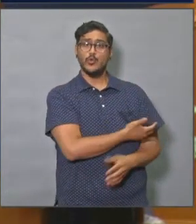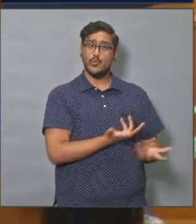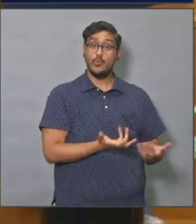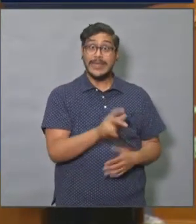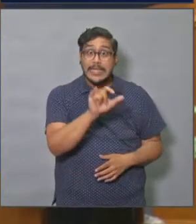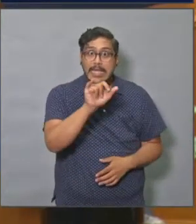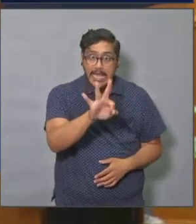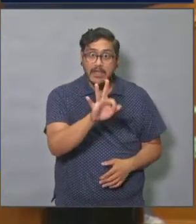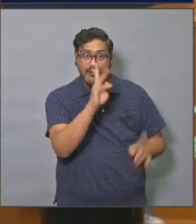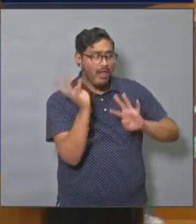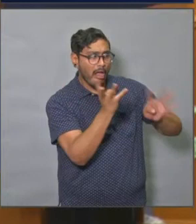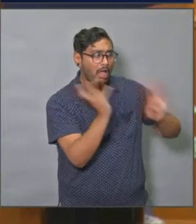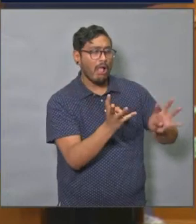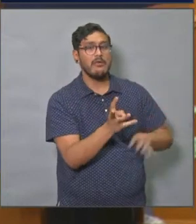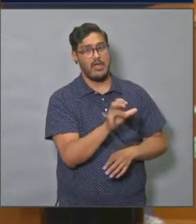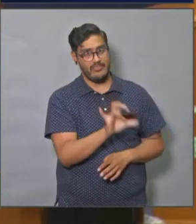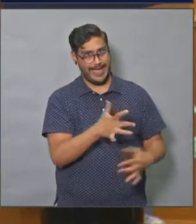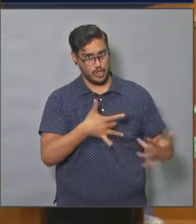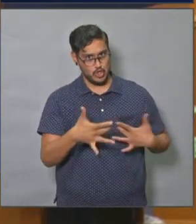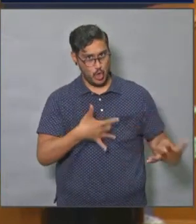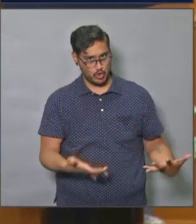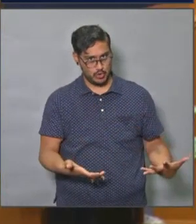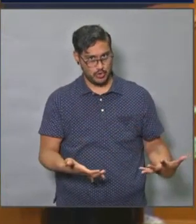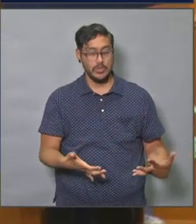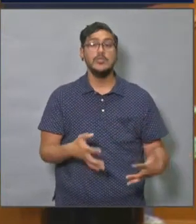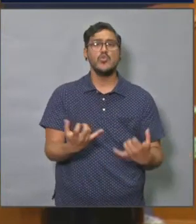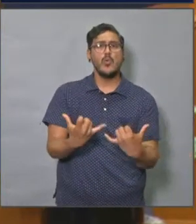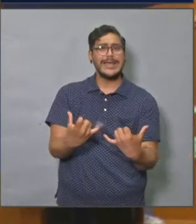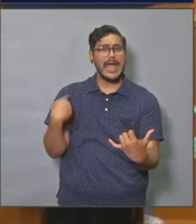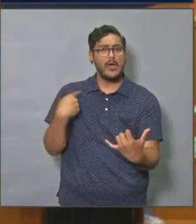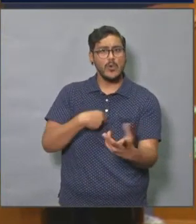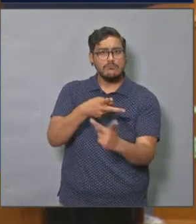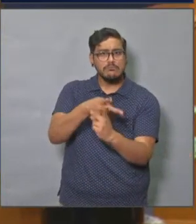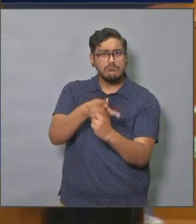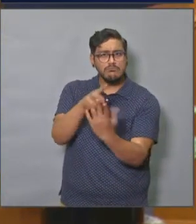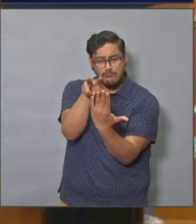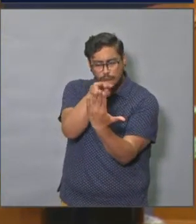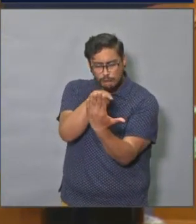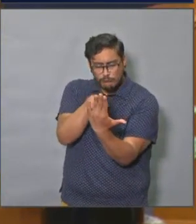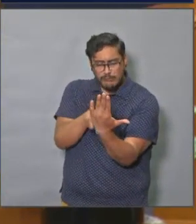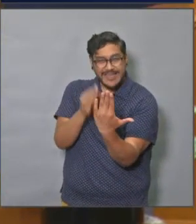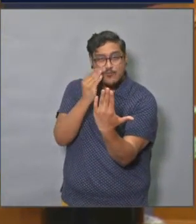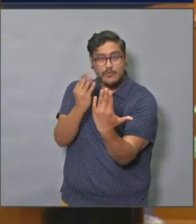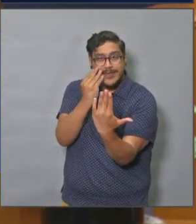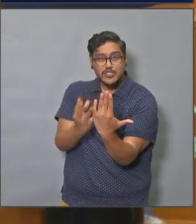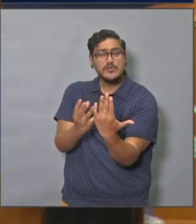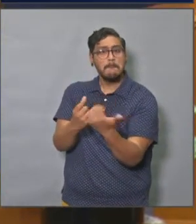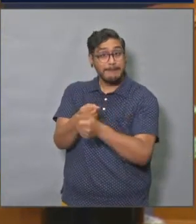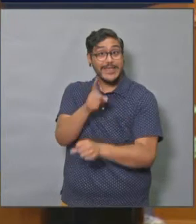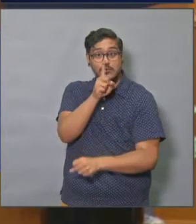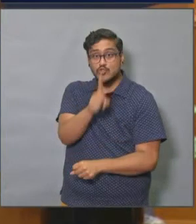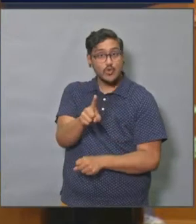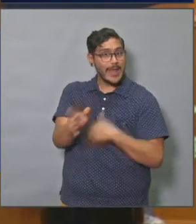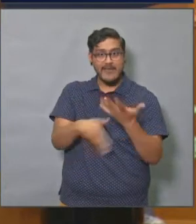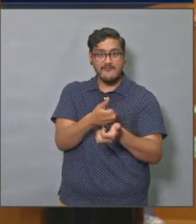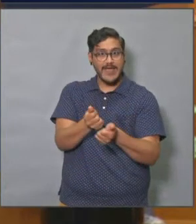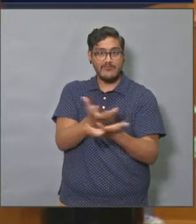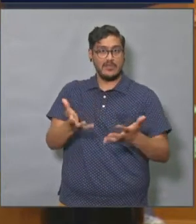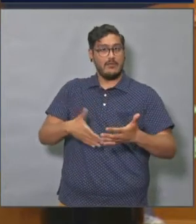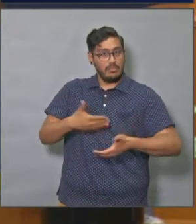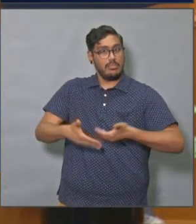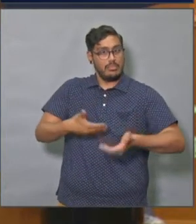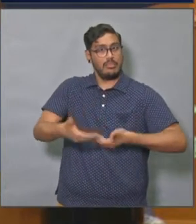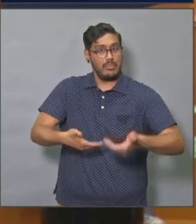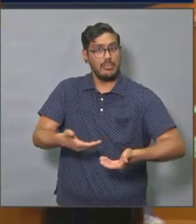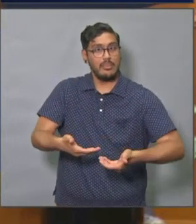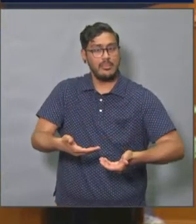for us. But we're going to have to watch the data really carefully going forward. And to make sure that we stay on track. I do want to note I